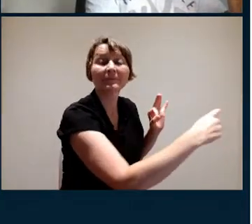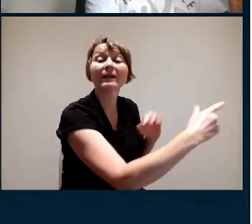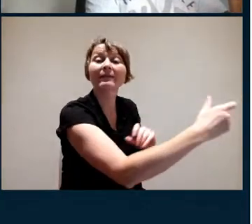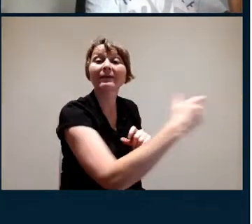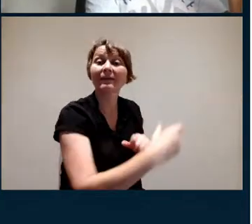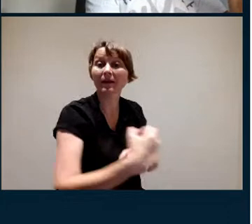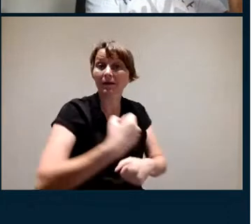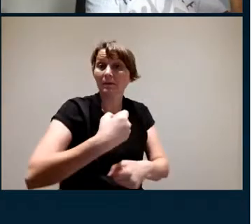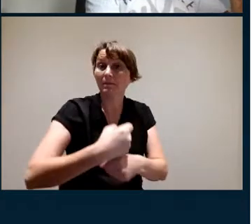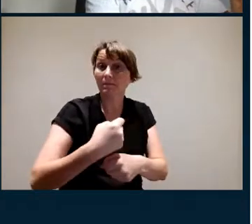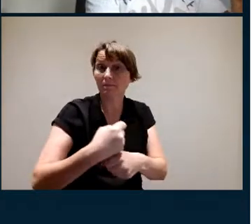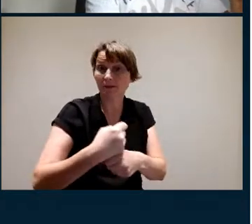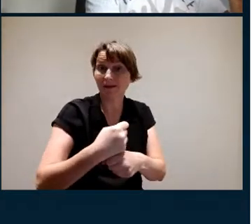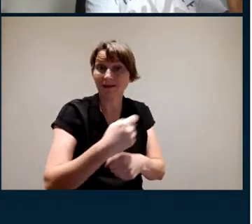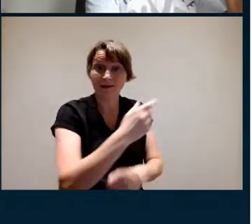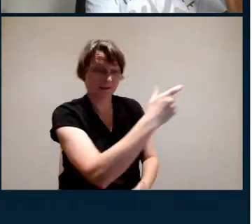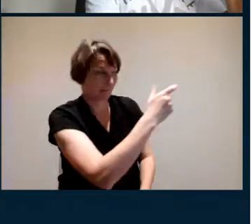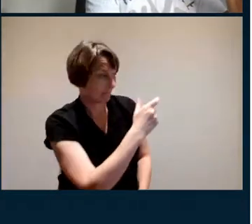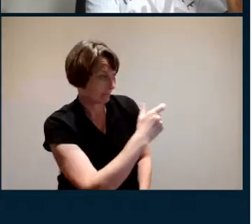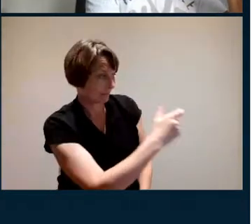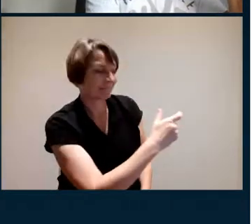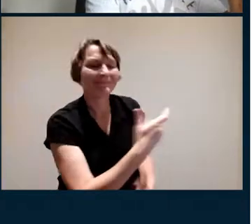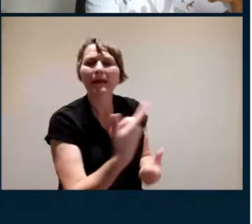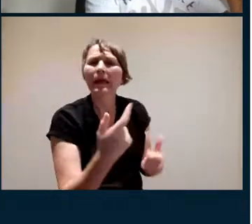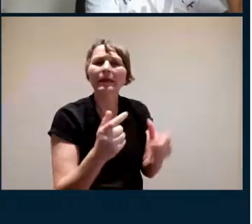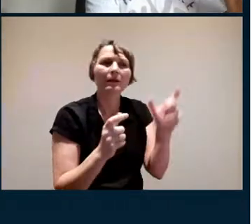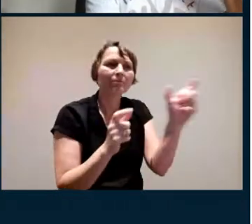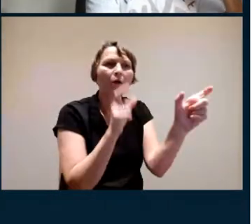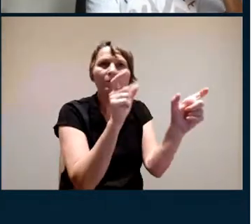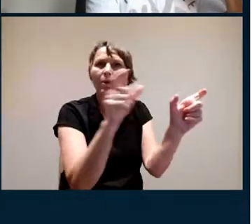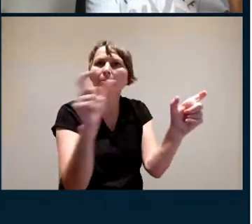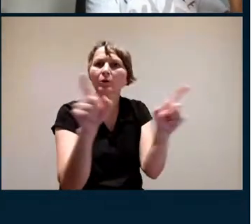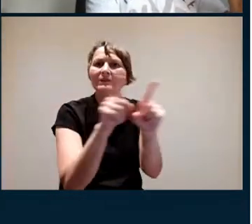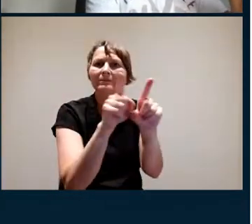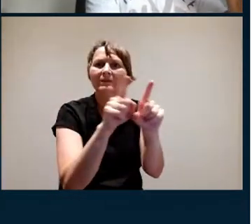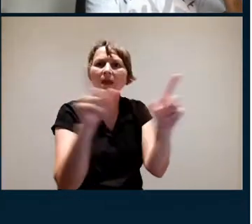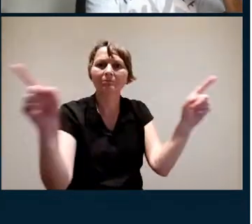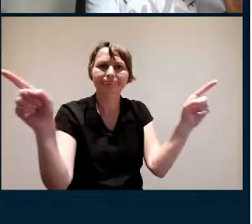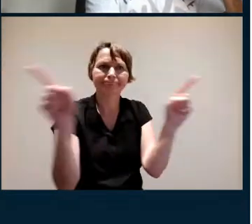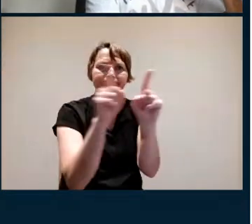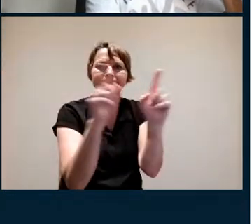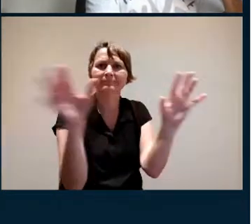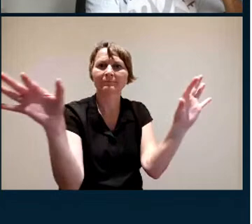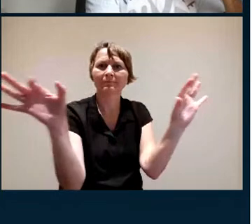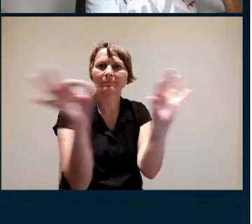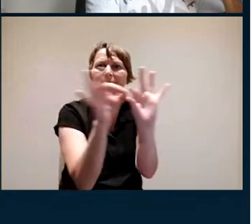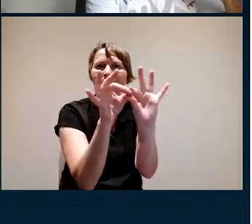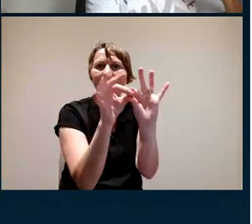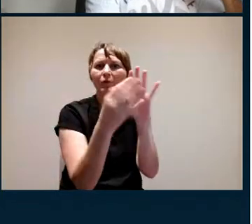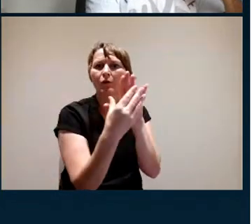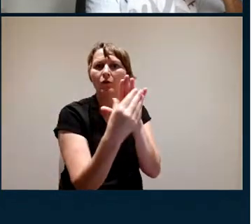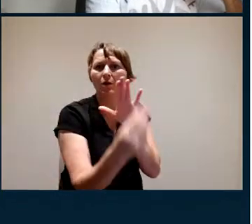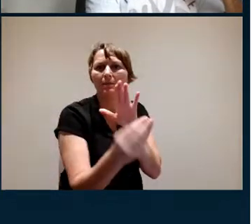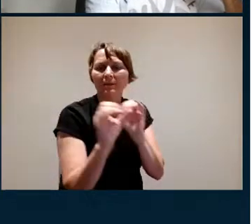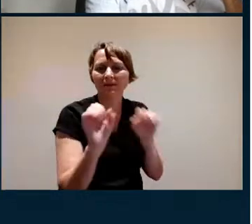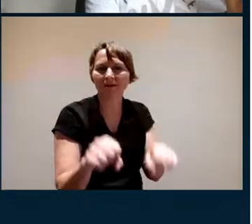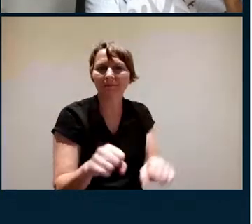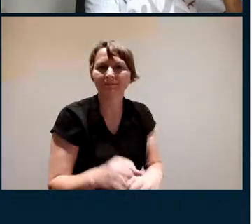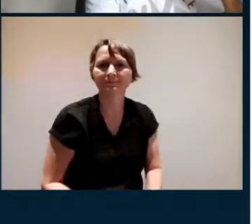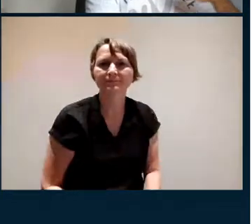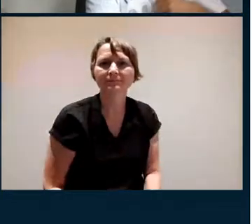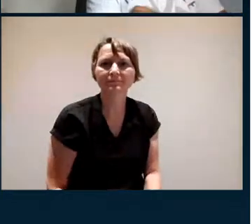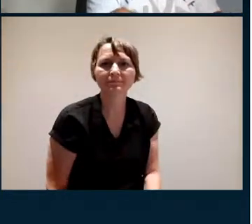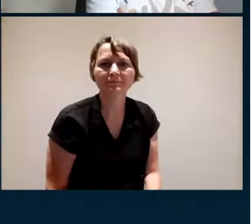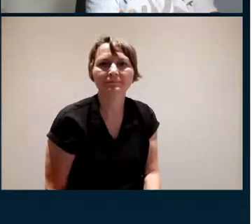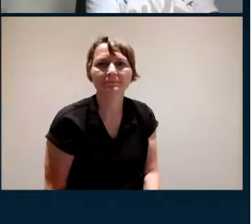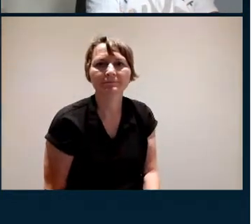common PowerShell modules are in there, versioned, and any new team coming over, when